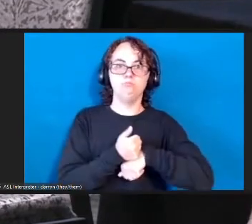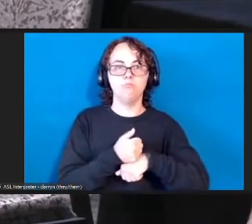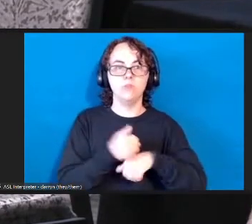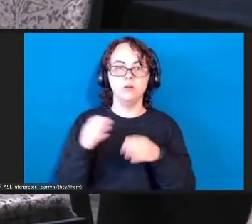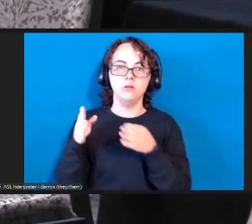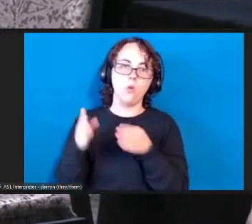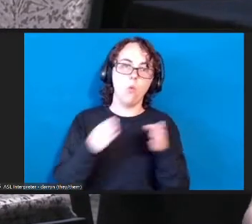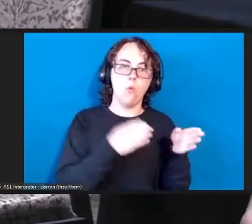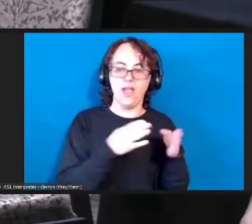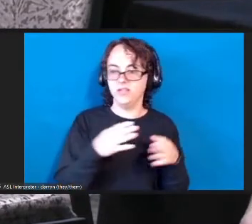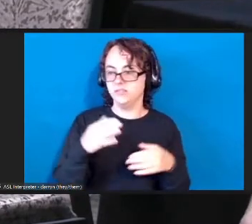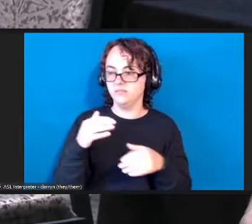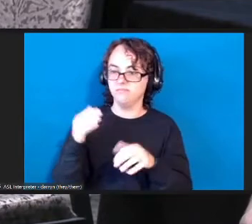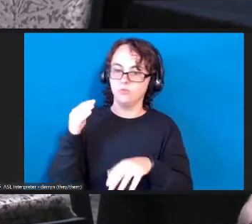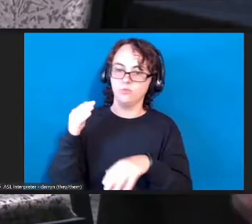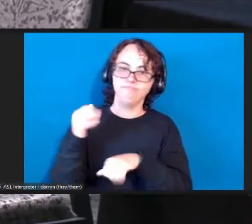making.